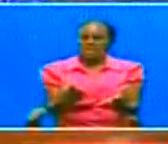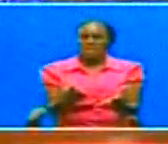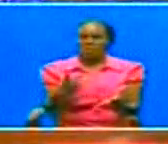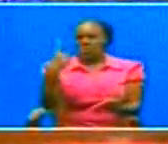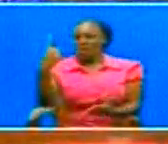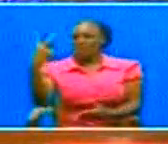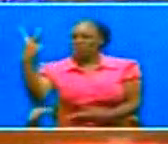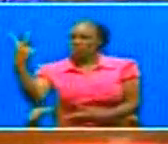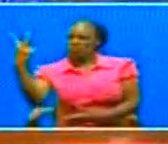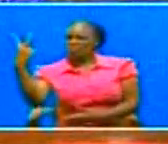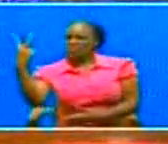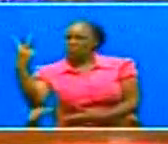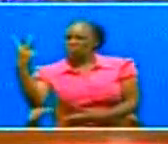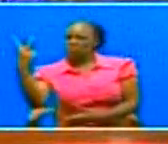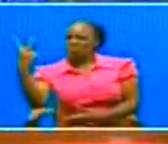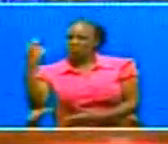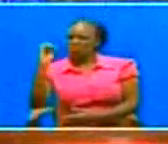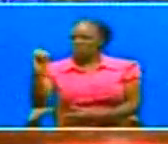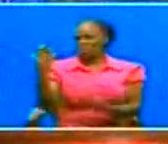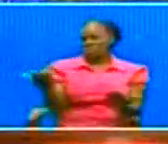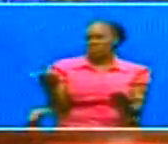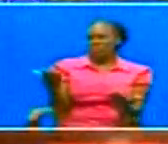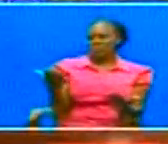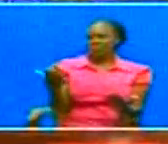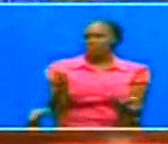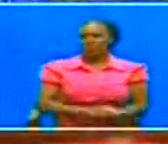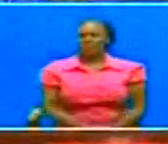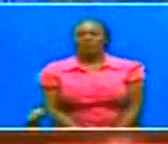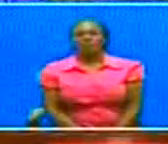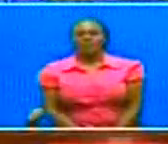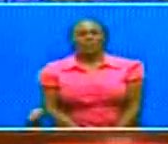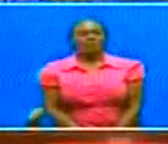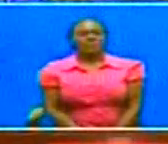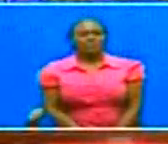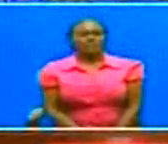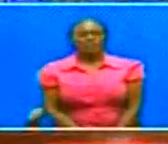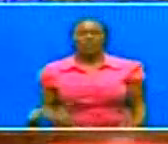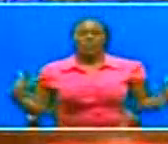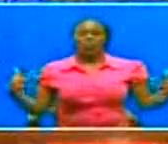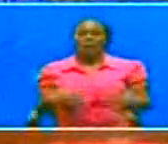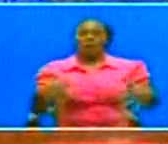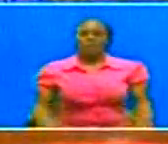One, two? None? Sometimes none. Yeah. Wow.